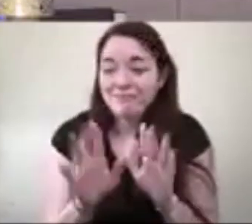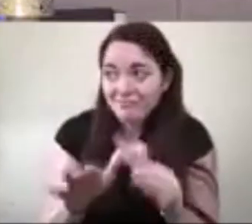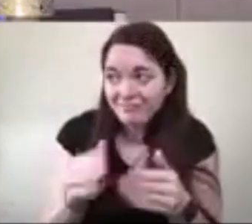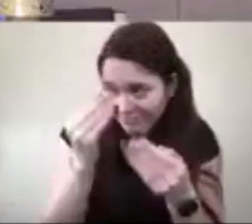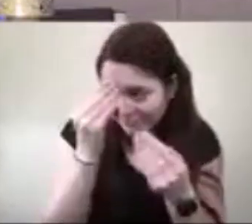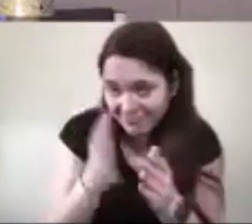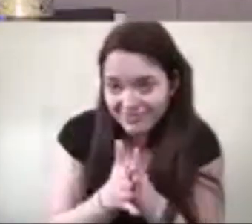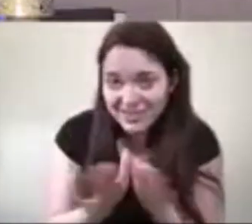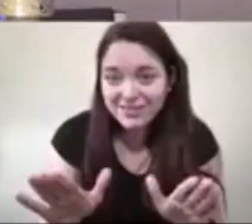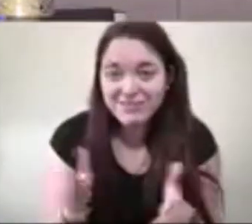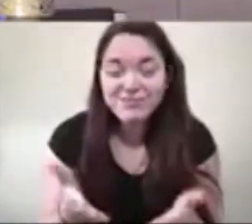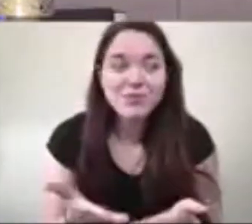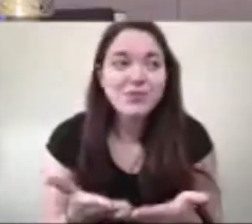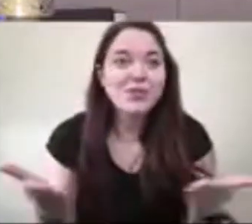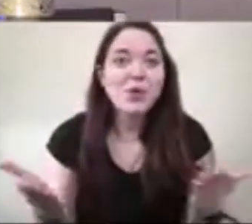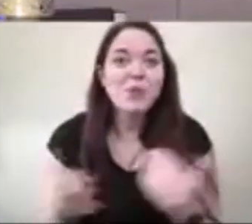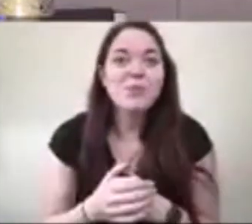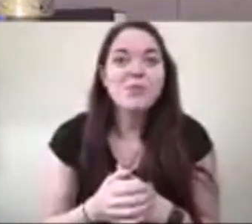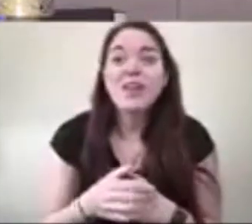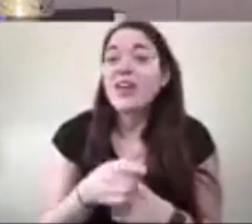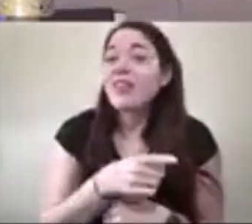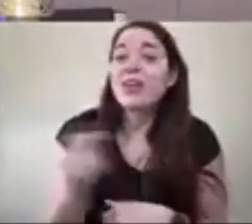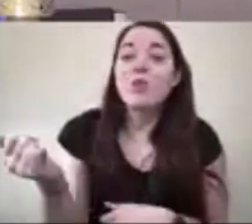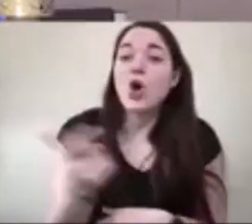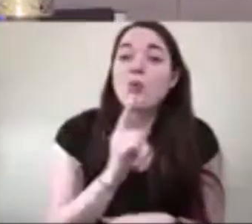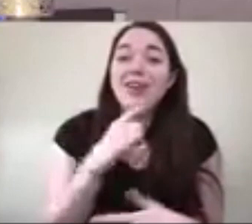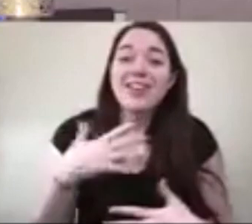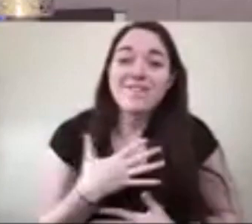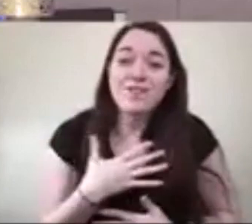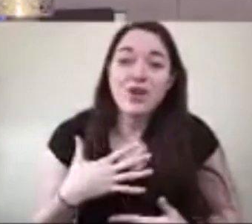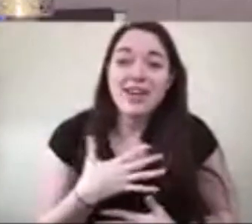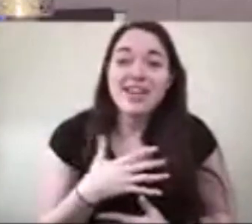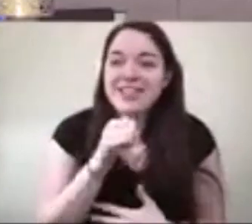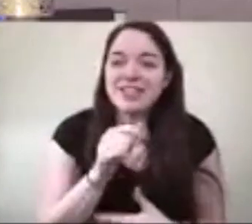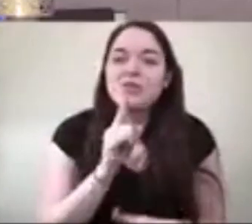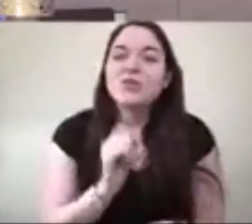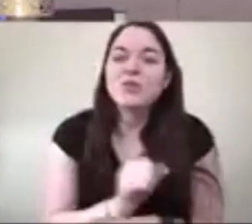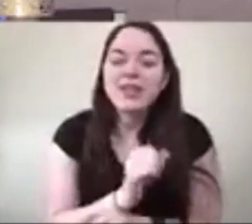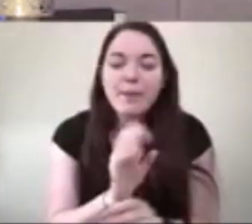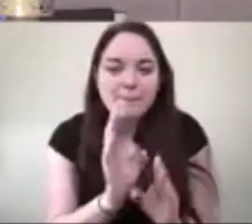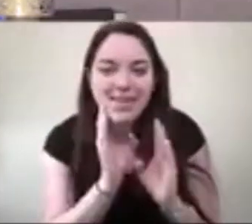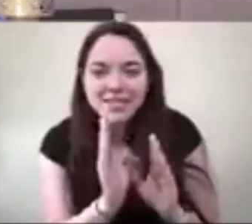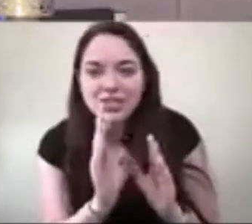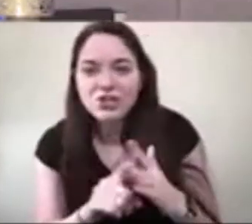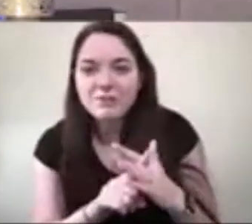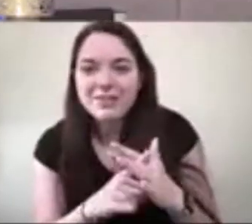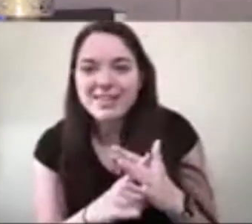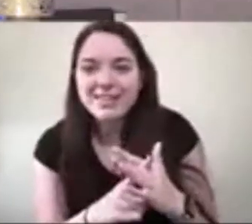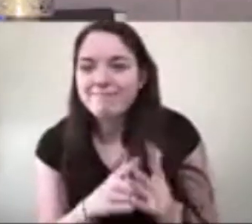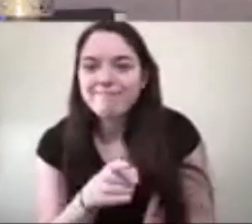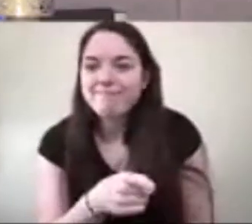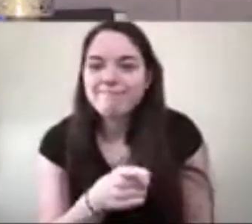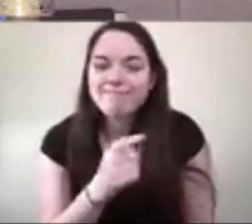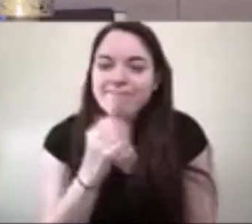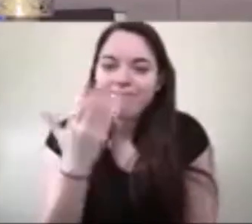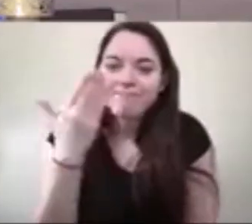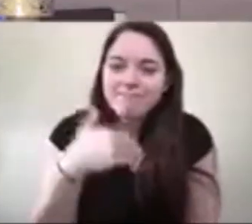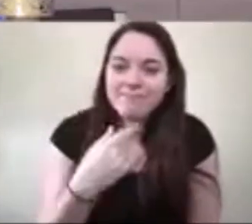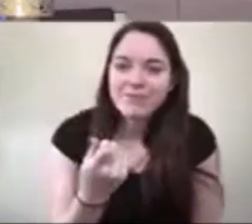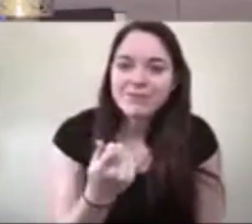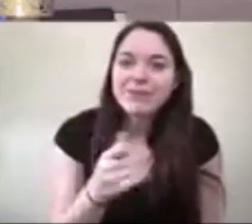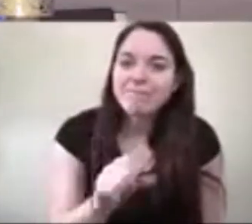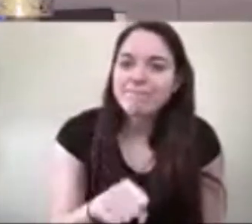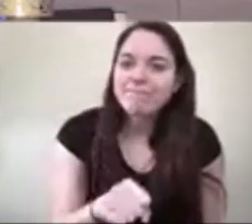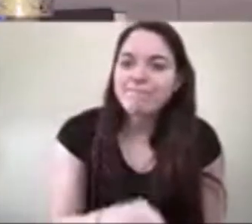so afraid, they really didn't hear what Jesus was saying, at least not initially. It says that in their panic and